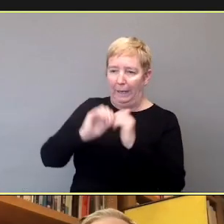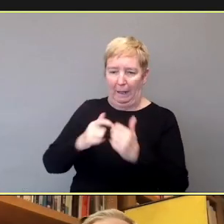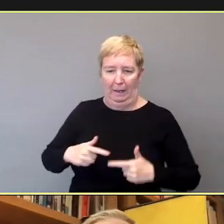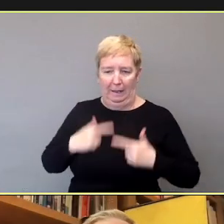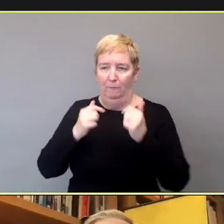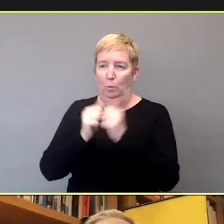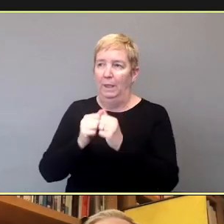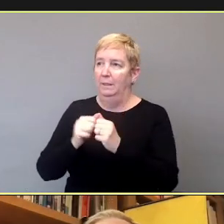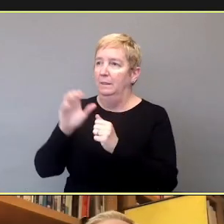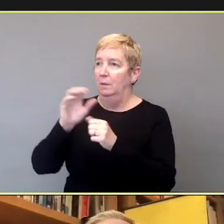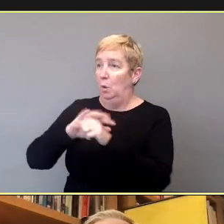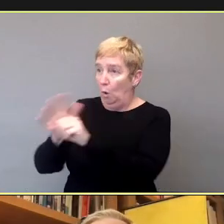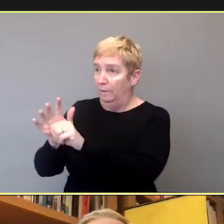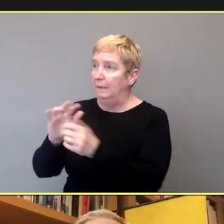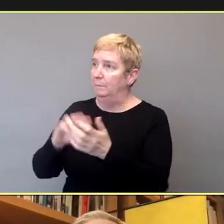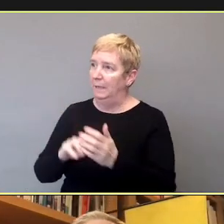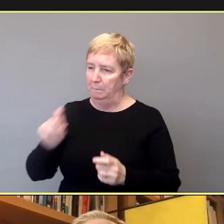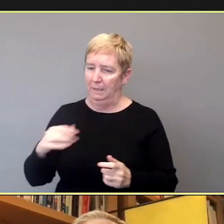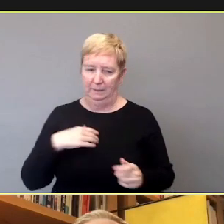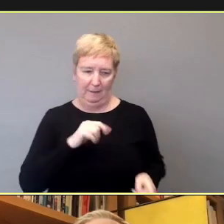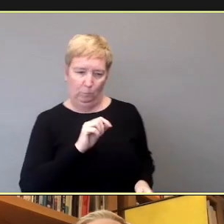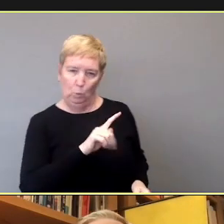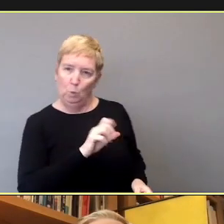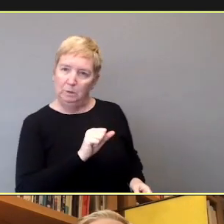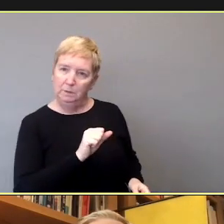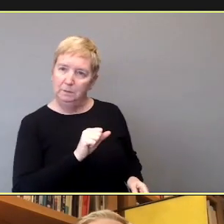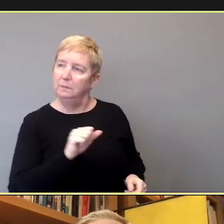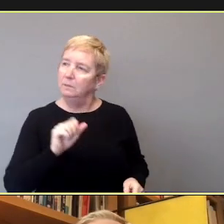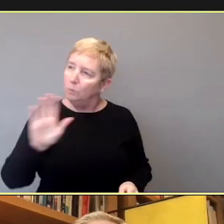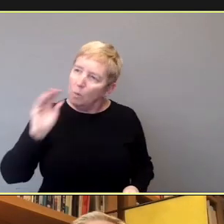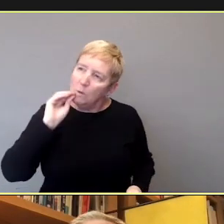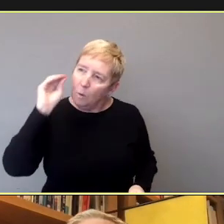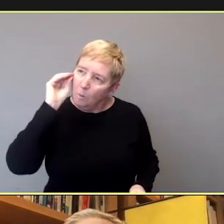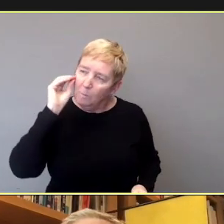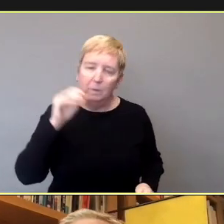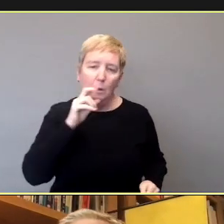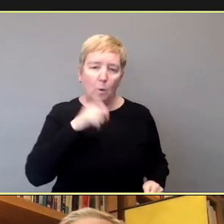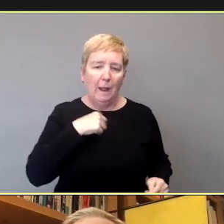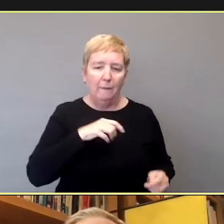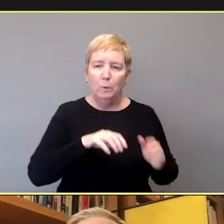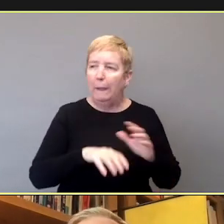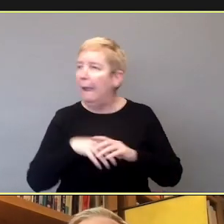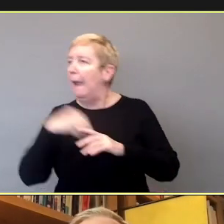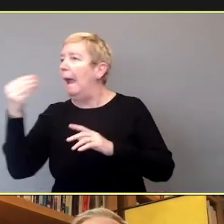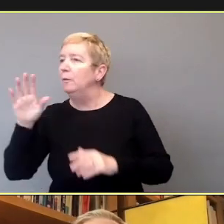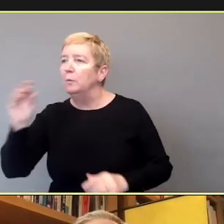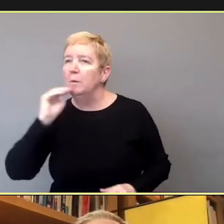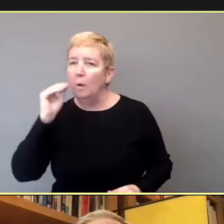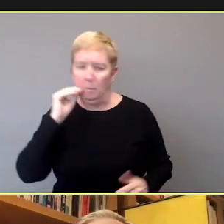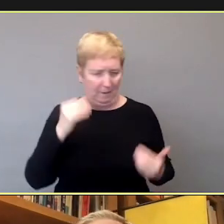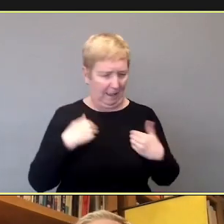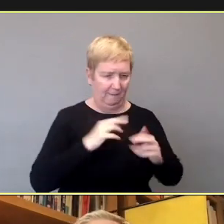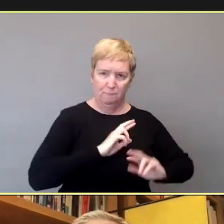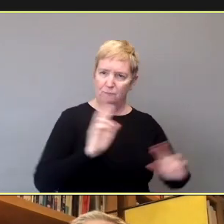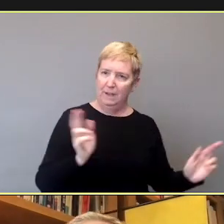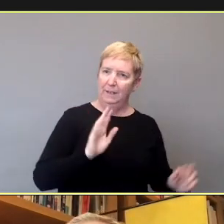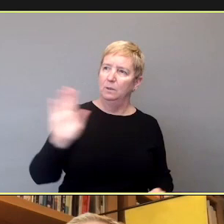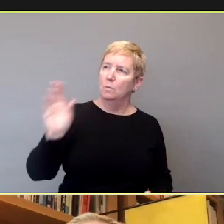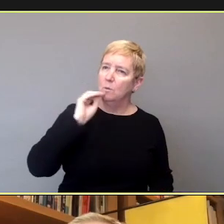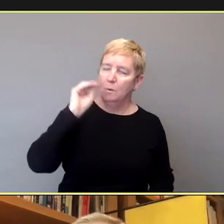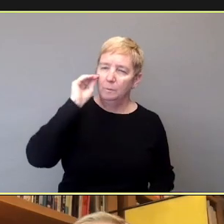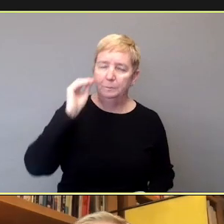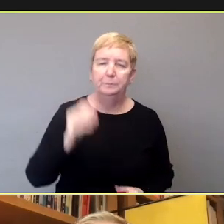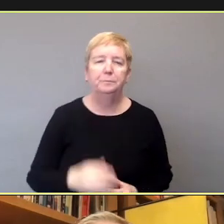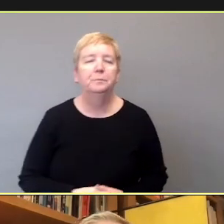fight COVID right in your own home without even having to leave your house. Now, for reporters, I want to show you county allocations on